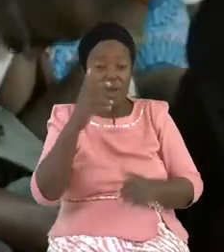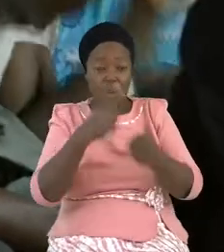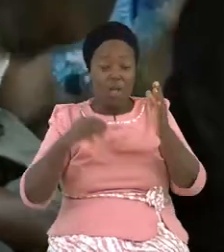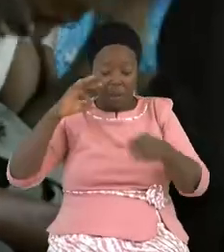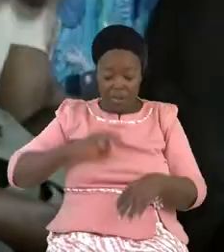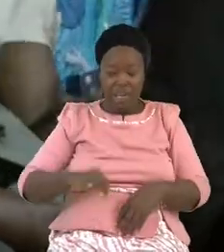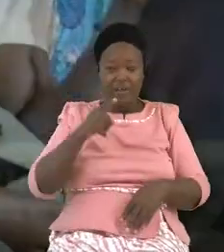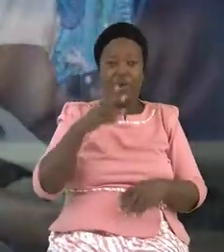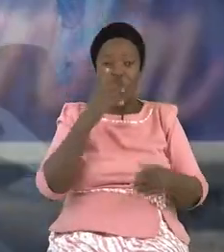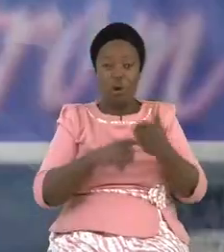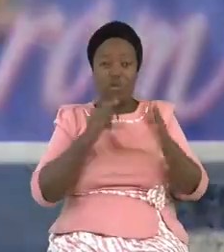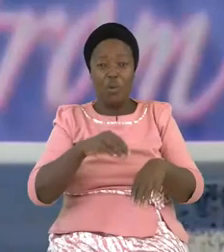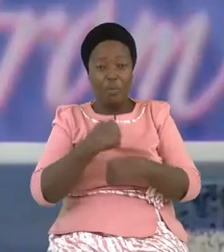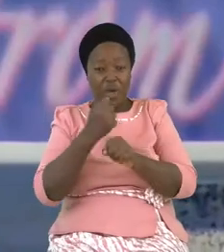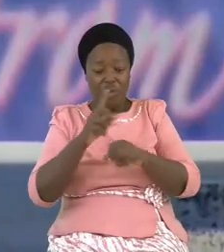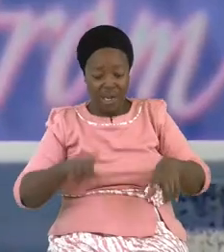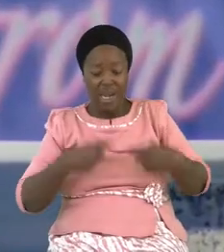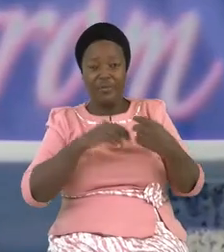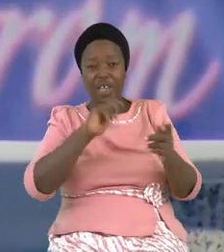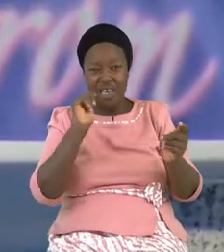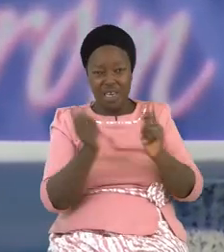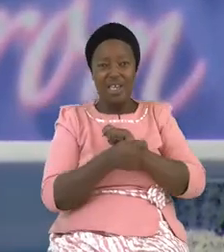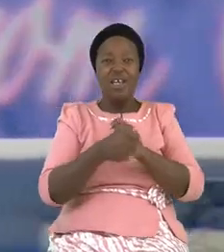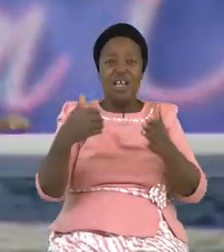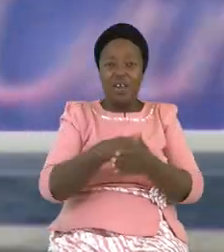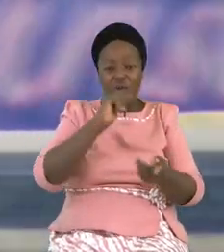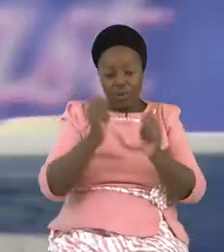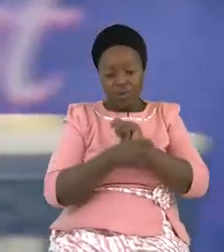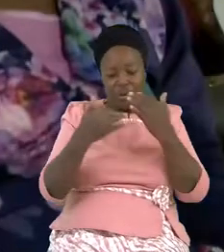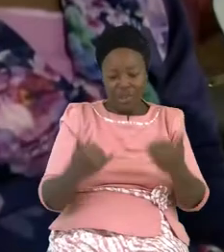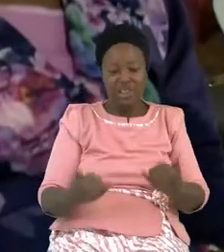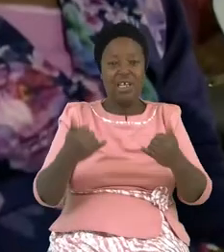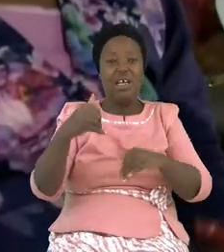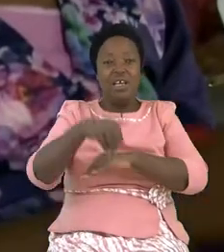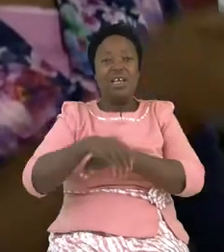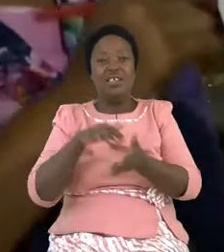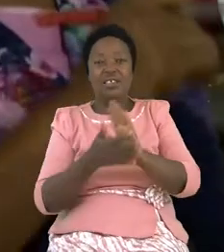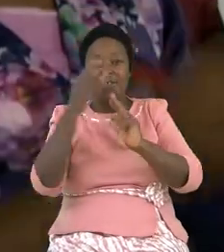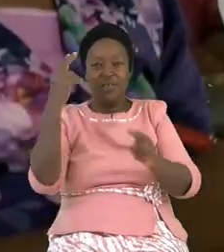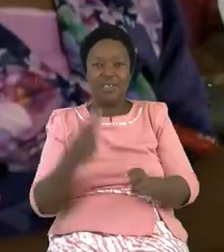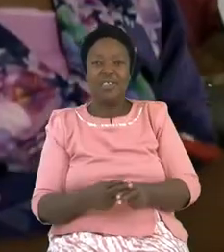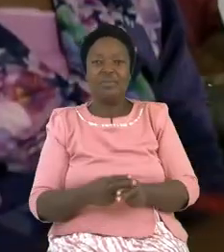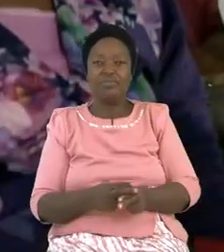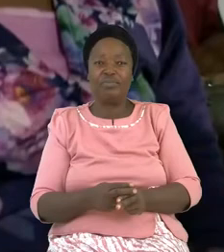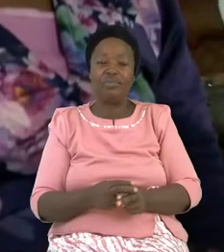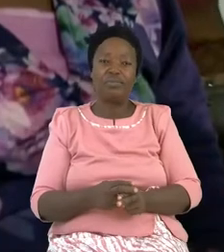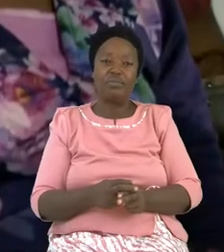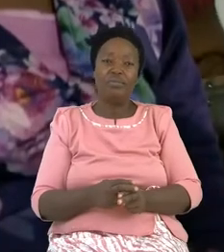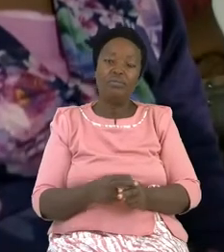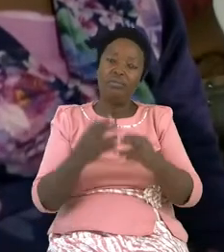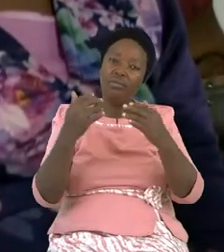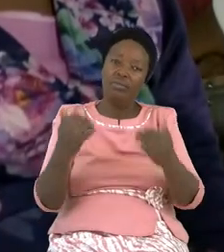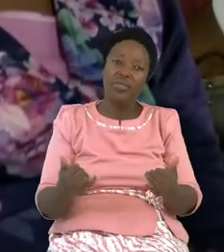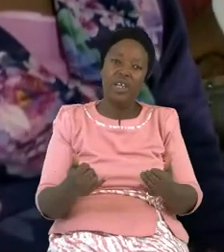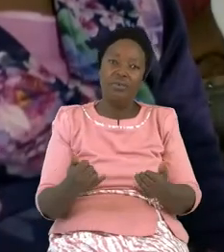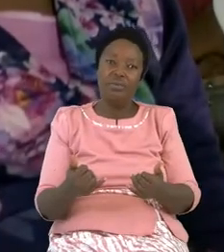your life will take a new turn tonight in Jesus' name. Let me read to you